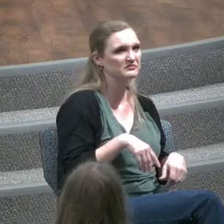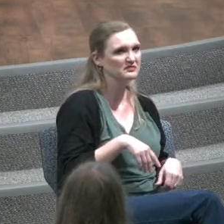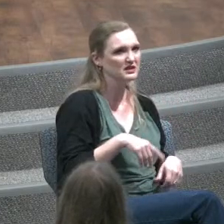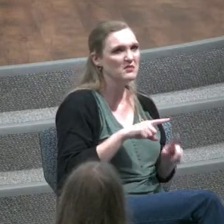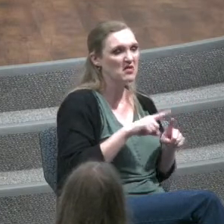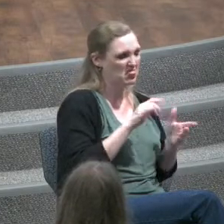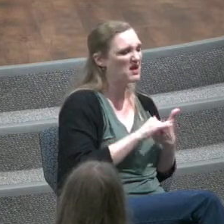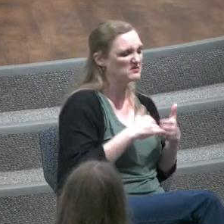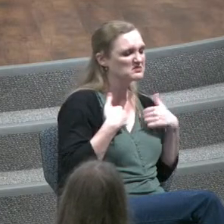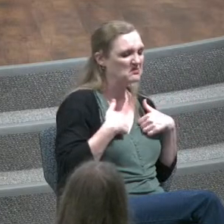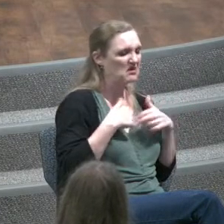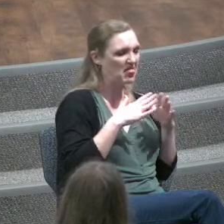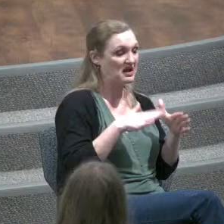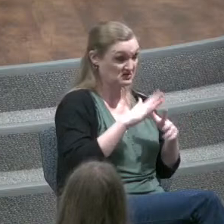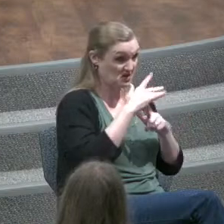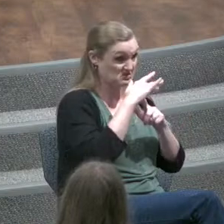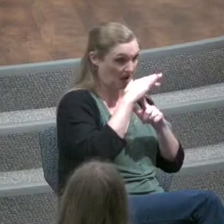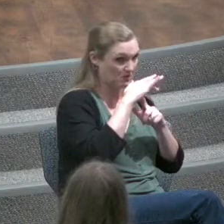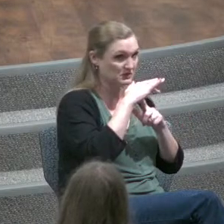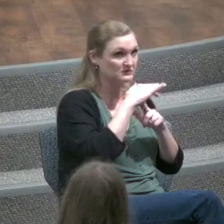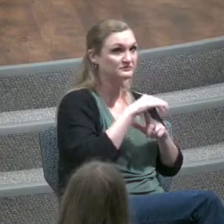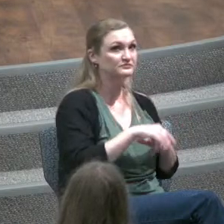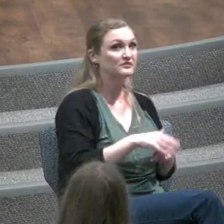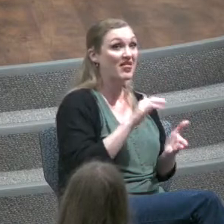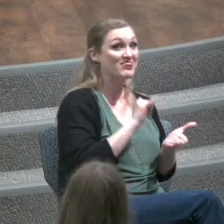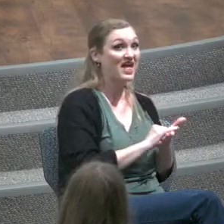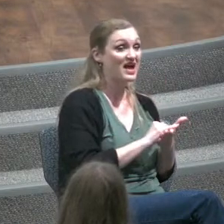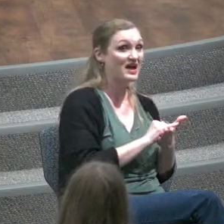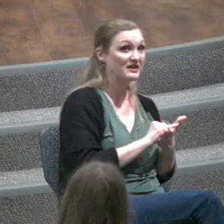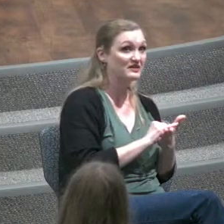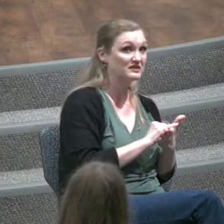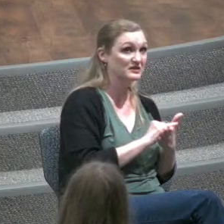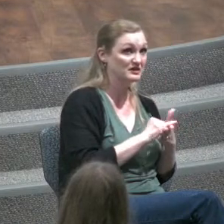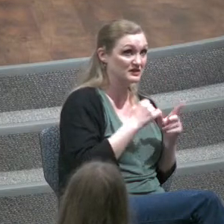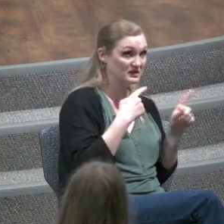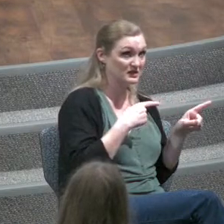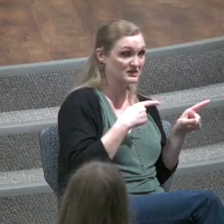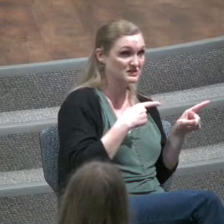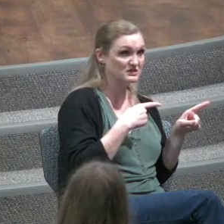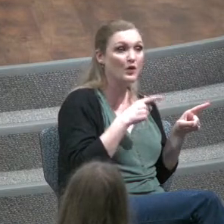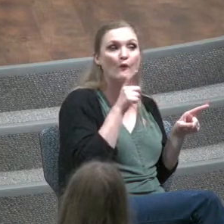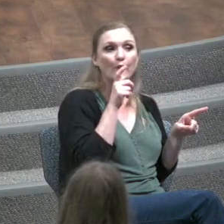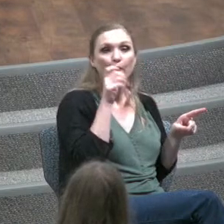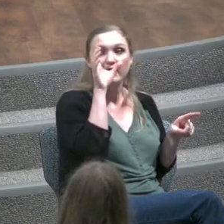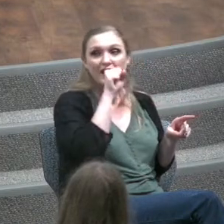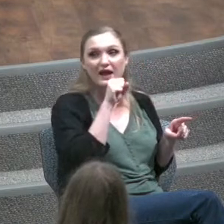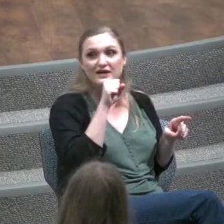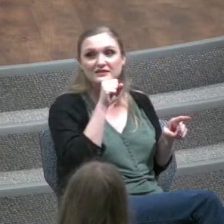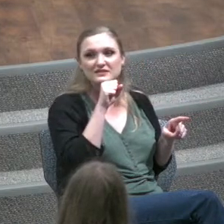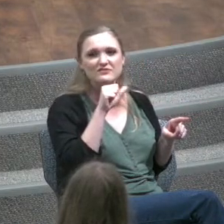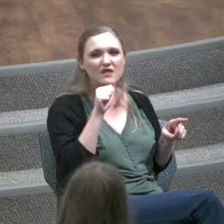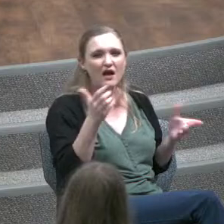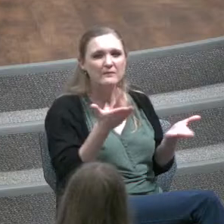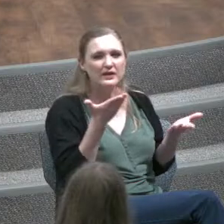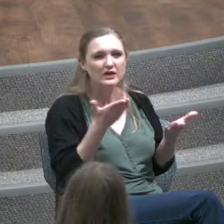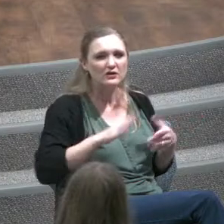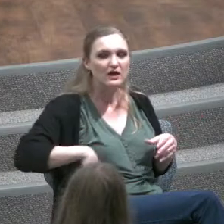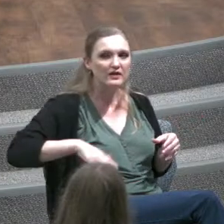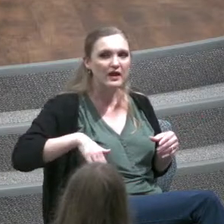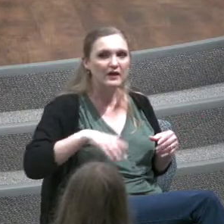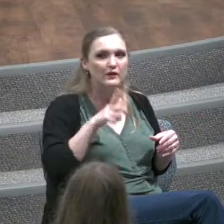But this would have been a bathhouse up on top. This is, who has a guess that has not been here? Who has